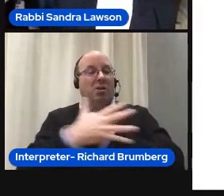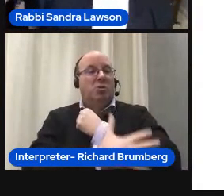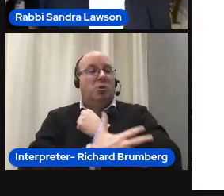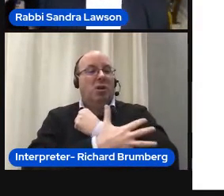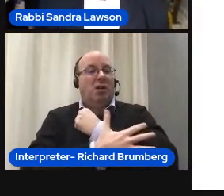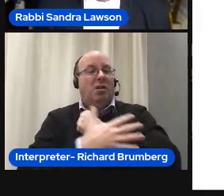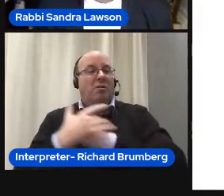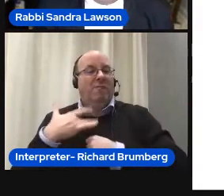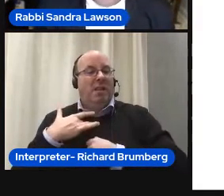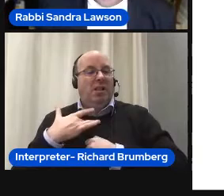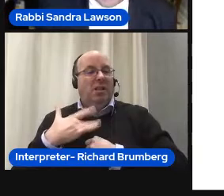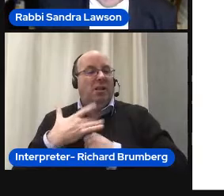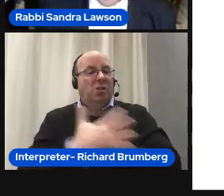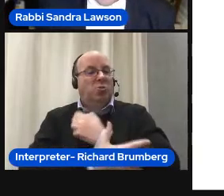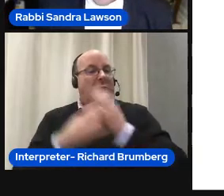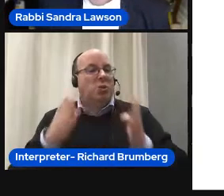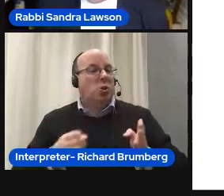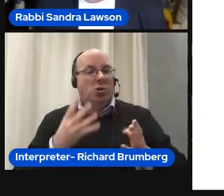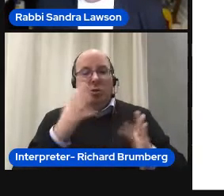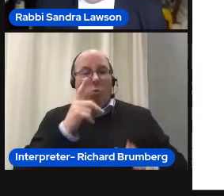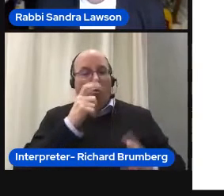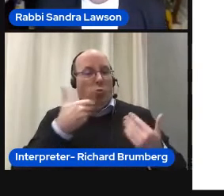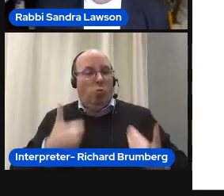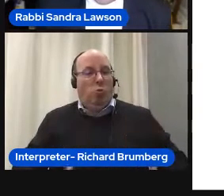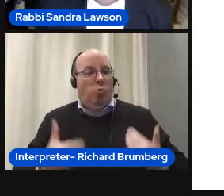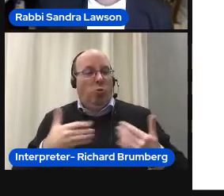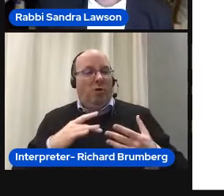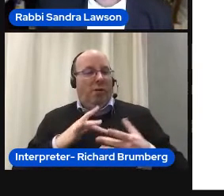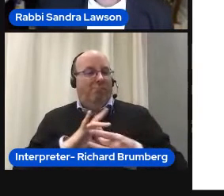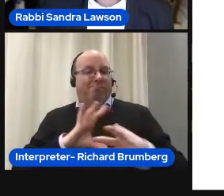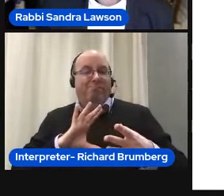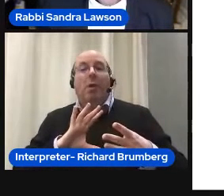is number one. Yes.